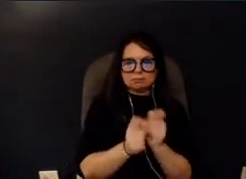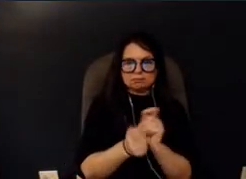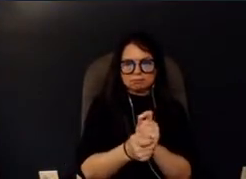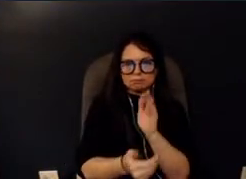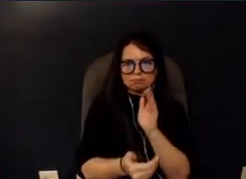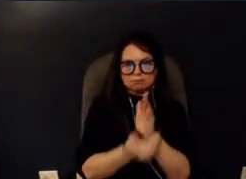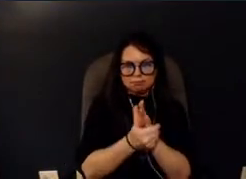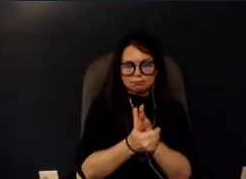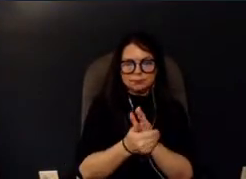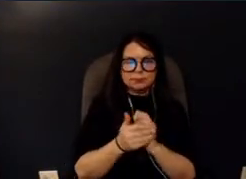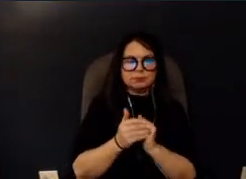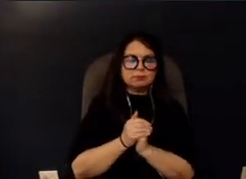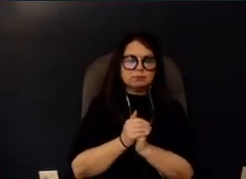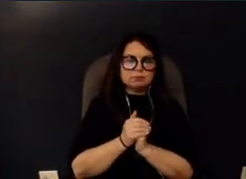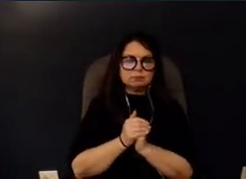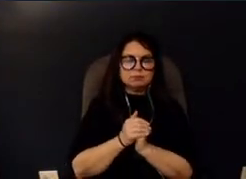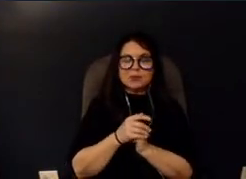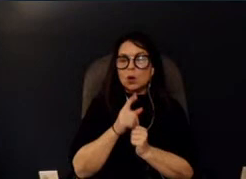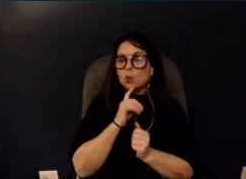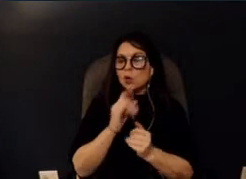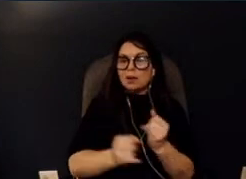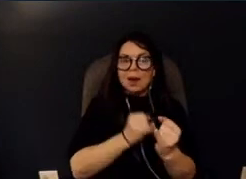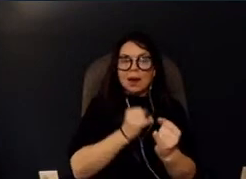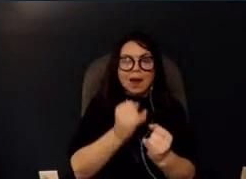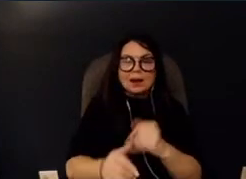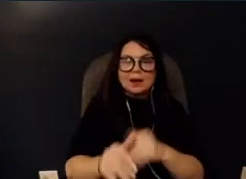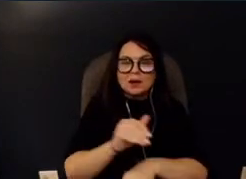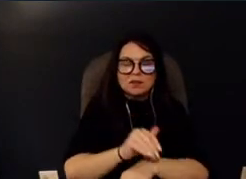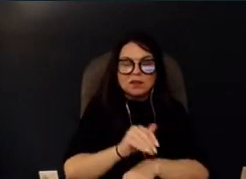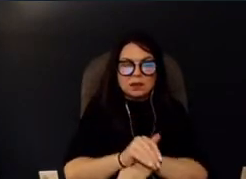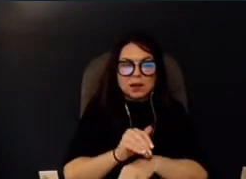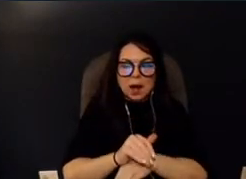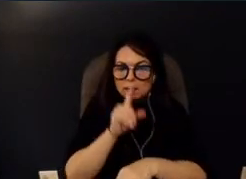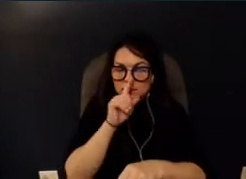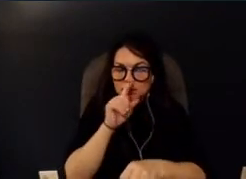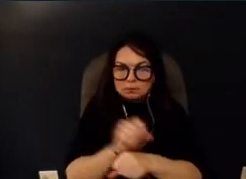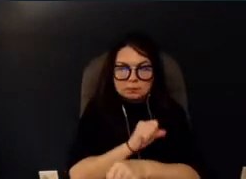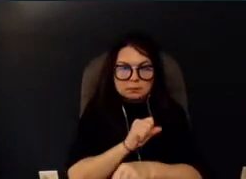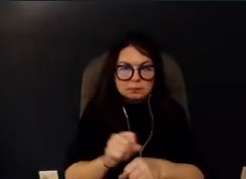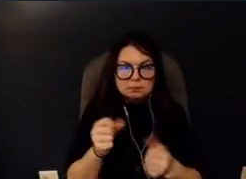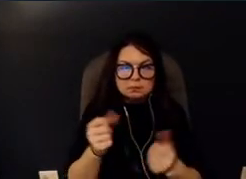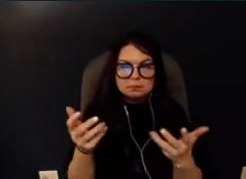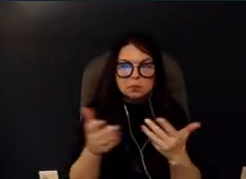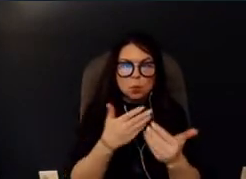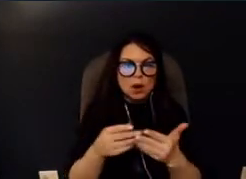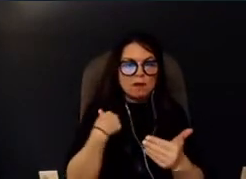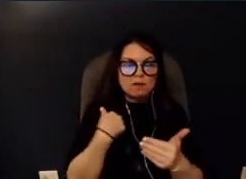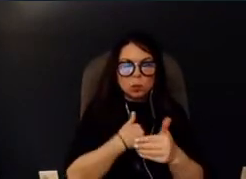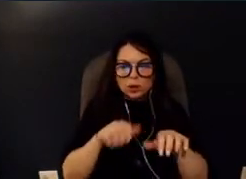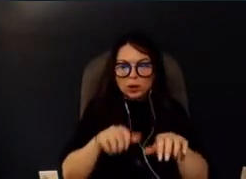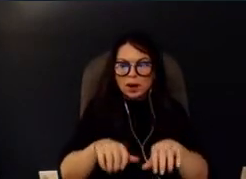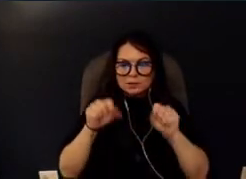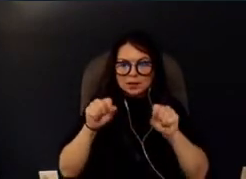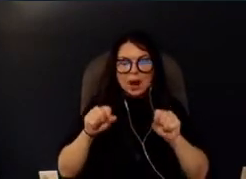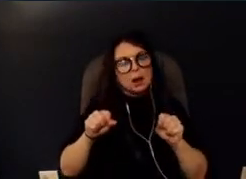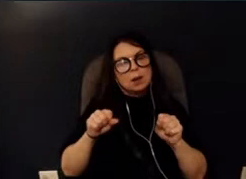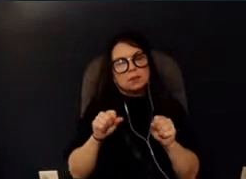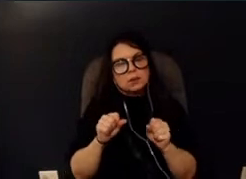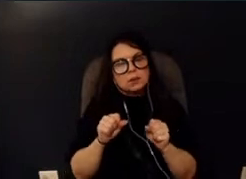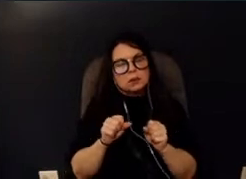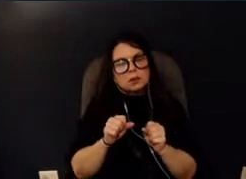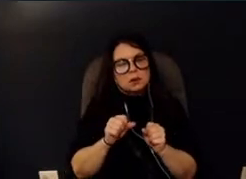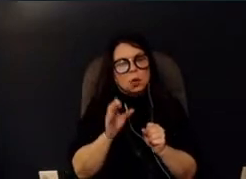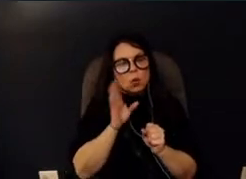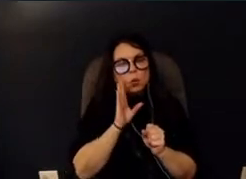at the end of the night will be very reflective of the people of Minneapolis and